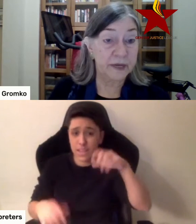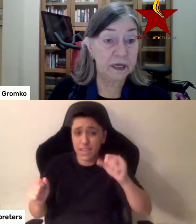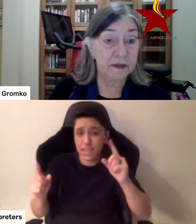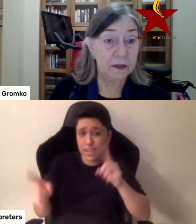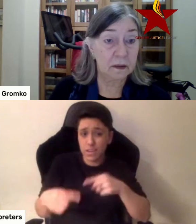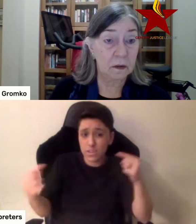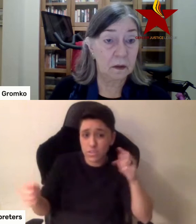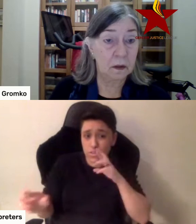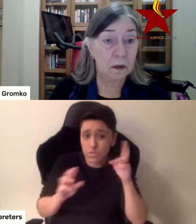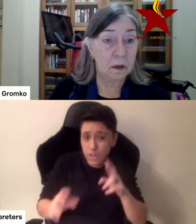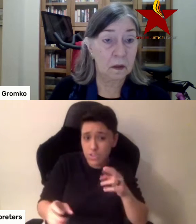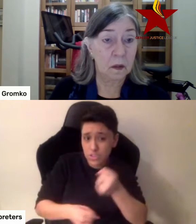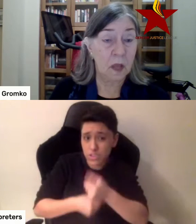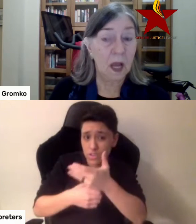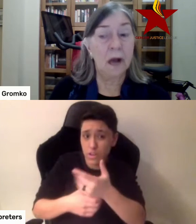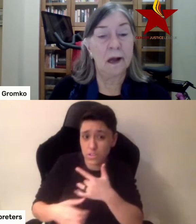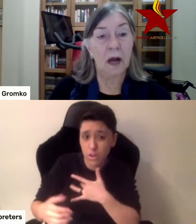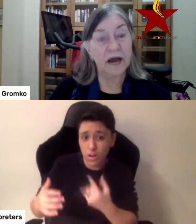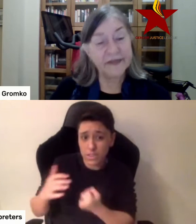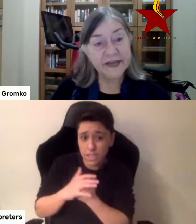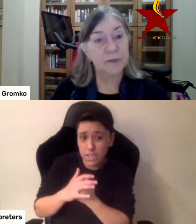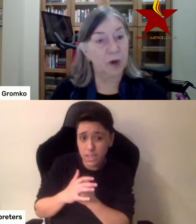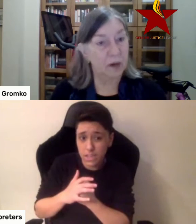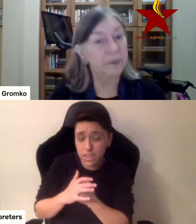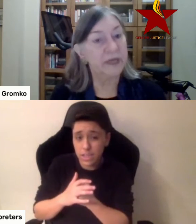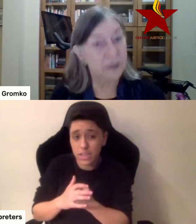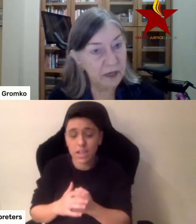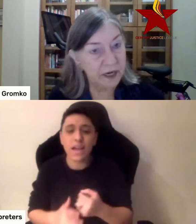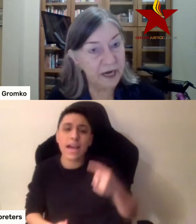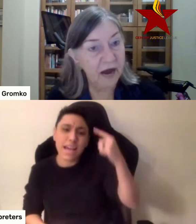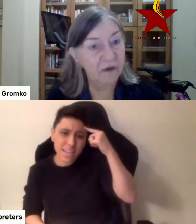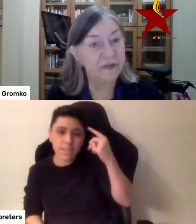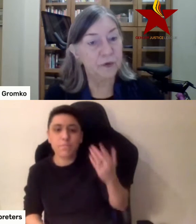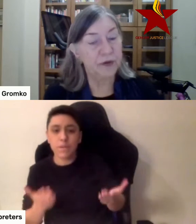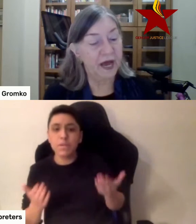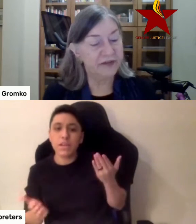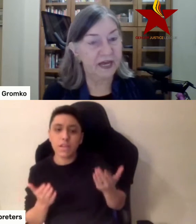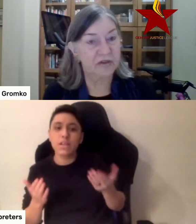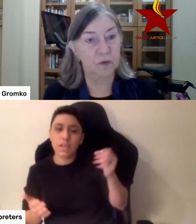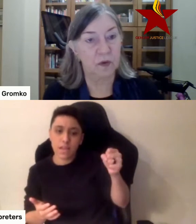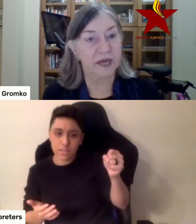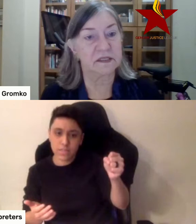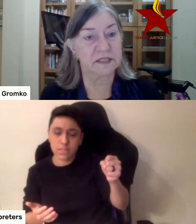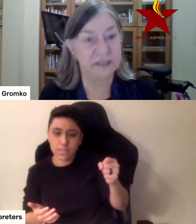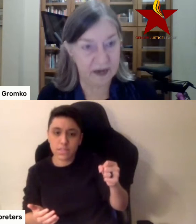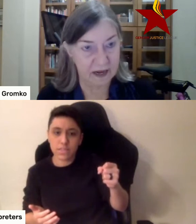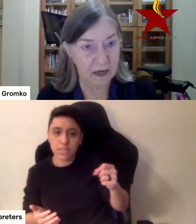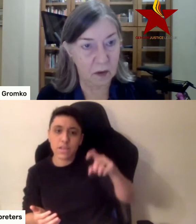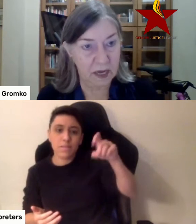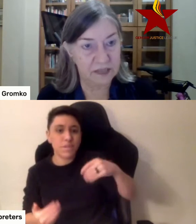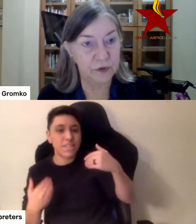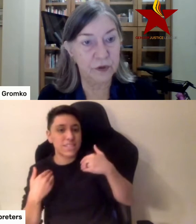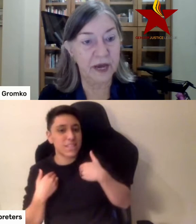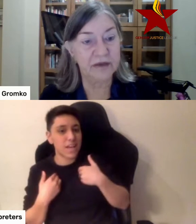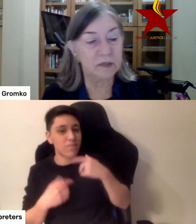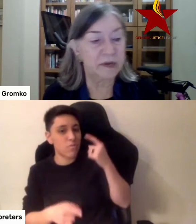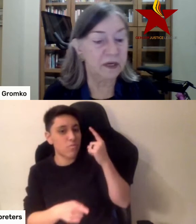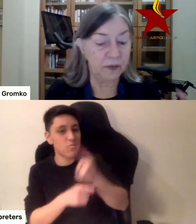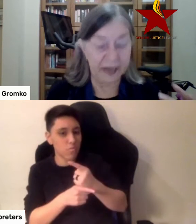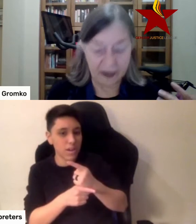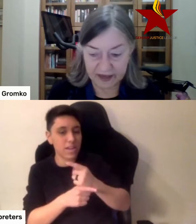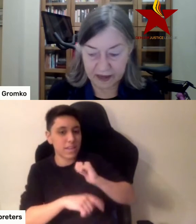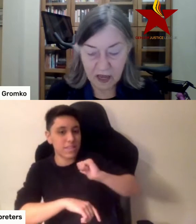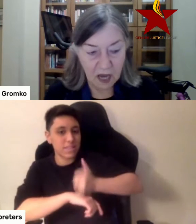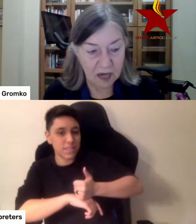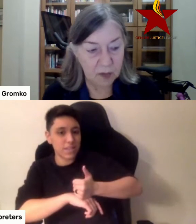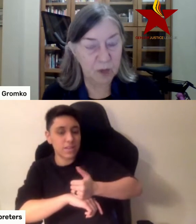Is that for me, I think? Either one of you. I think it probably could. Now, we would have to have the right setting, okay? So you'd have somebody